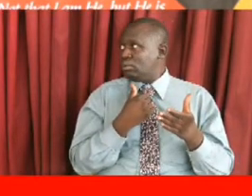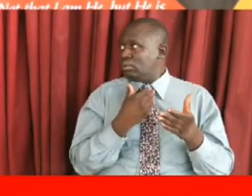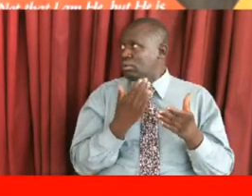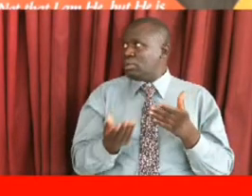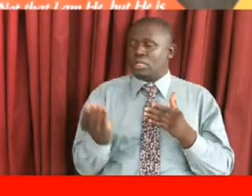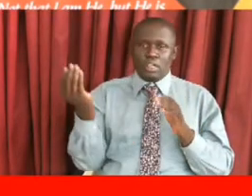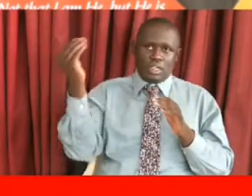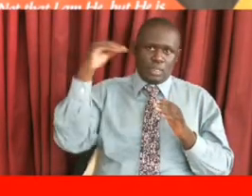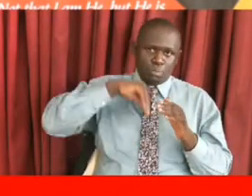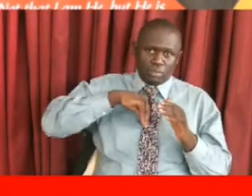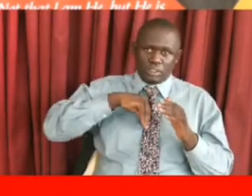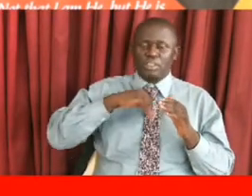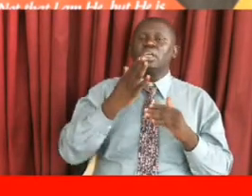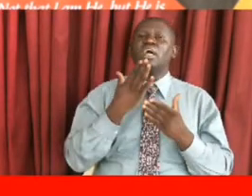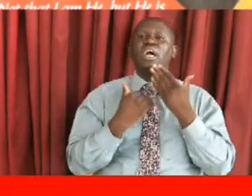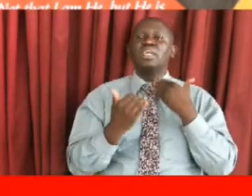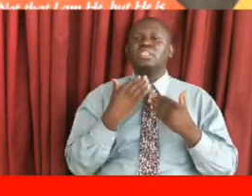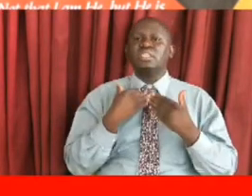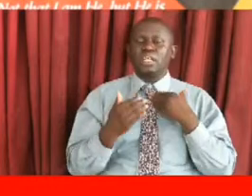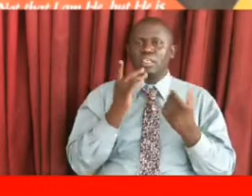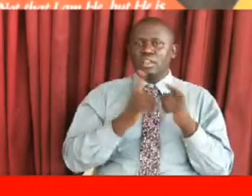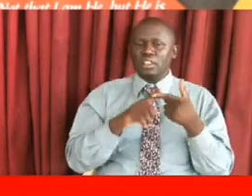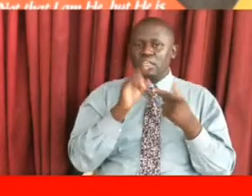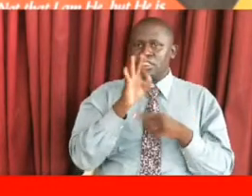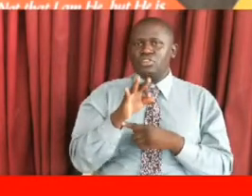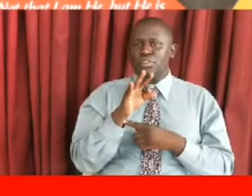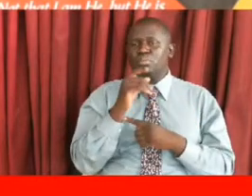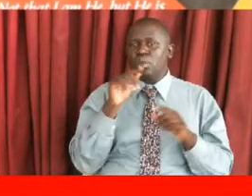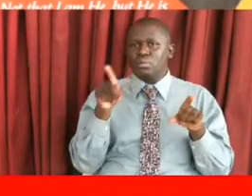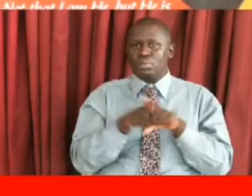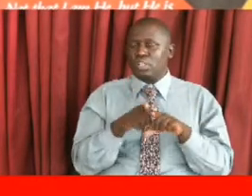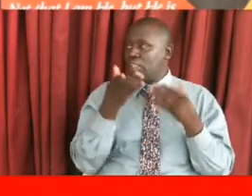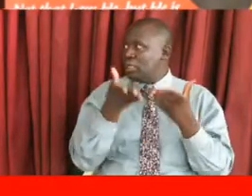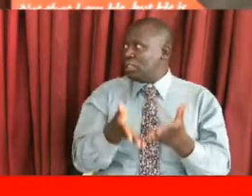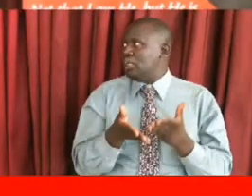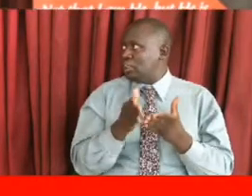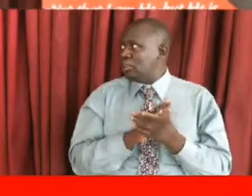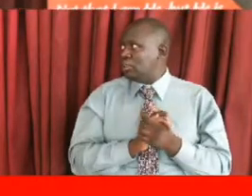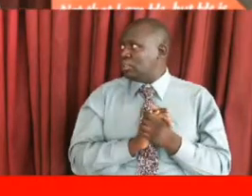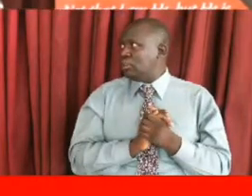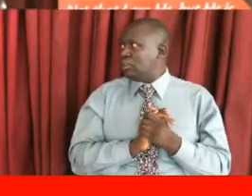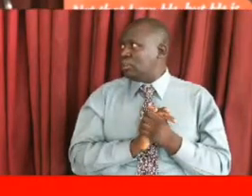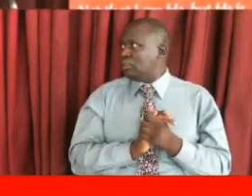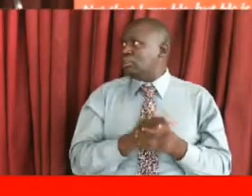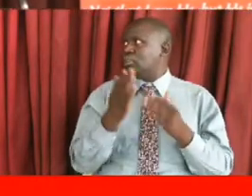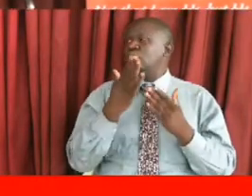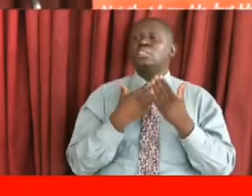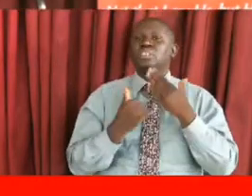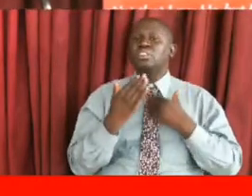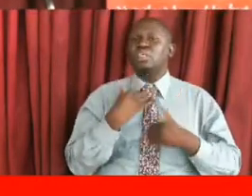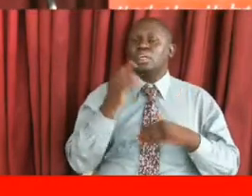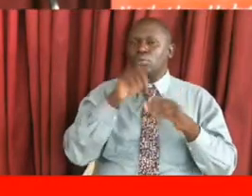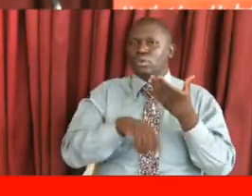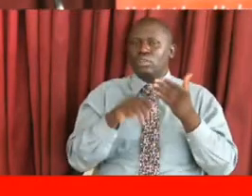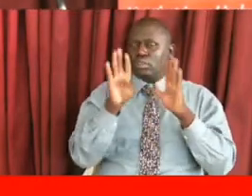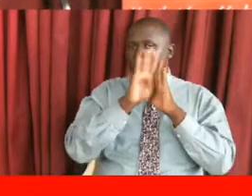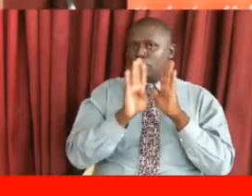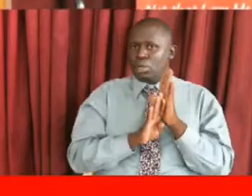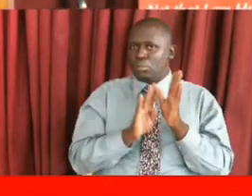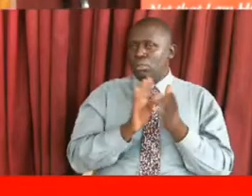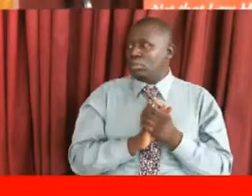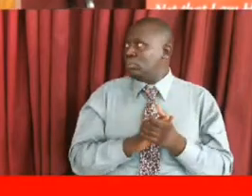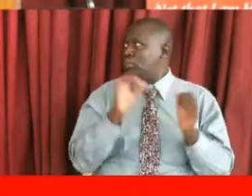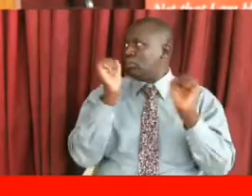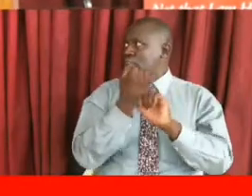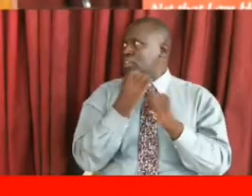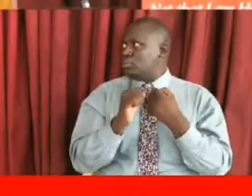a desire if my brother here desires this Bible it is impossible